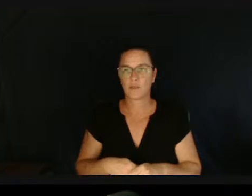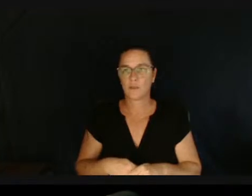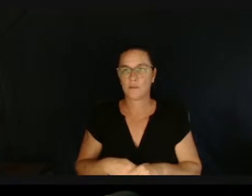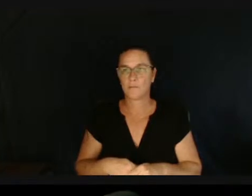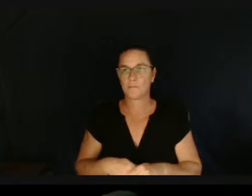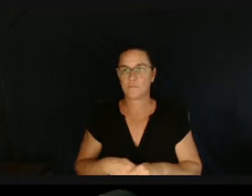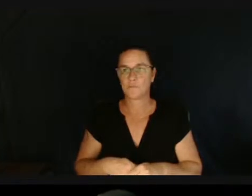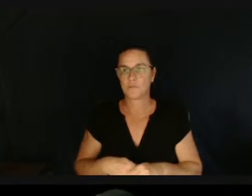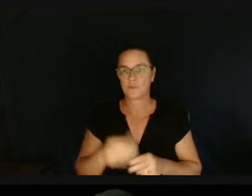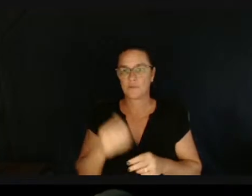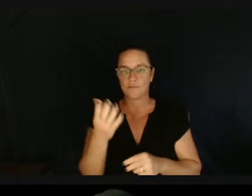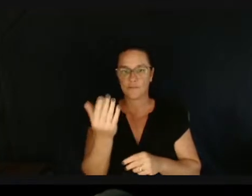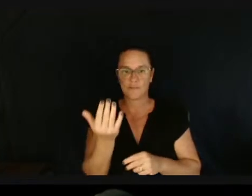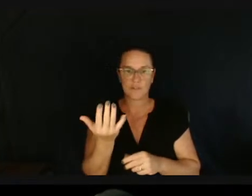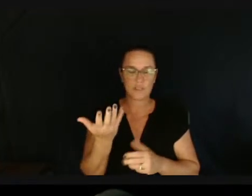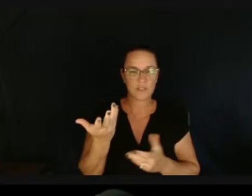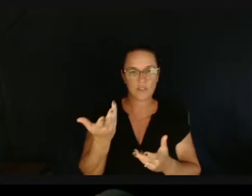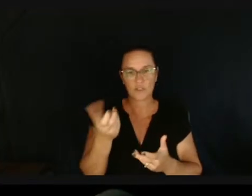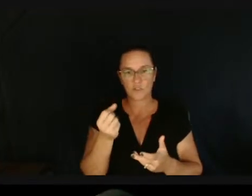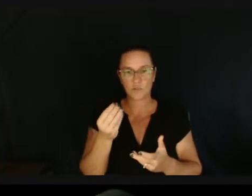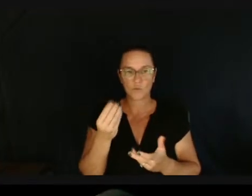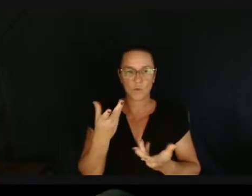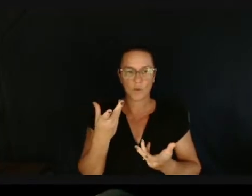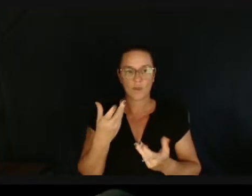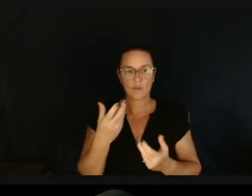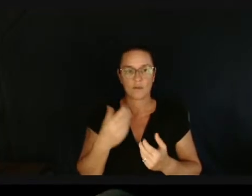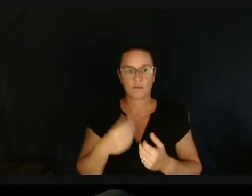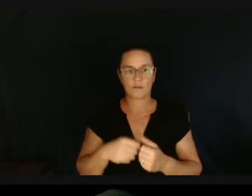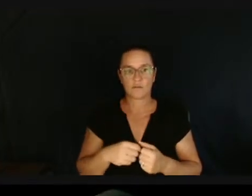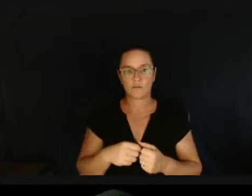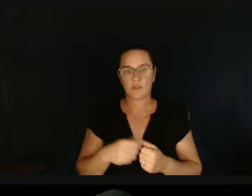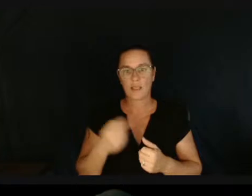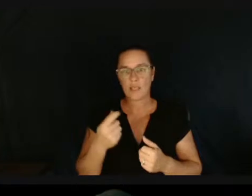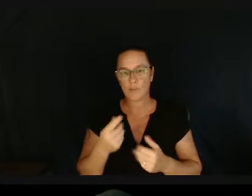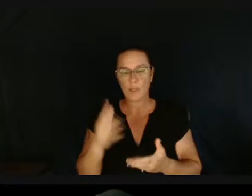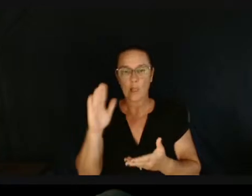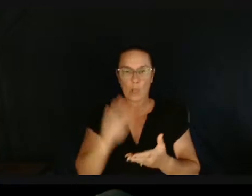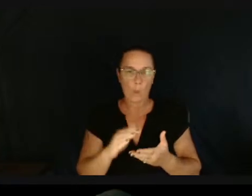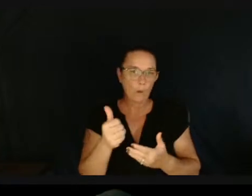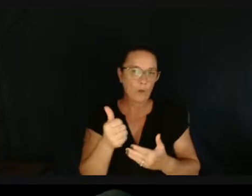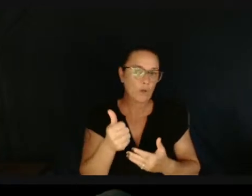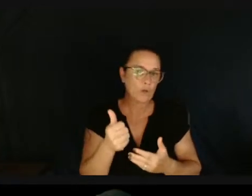15. So I'm tending to believe it might have been that slightly a little bit lower.